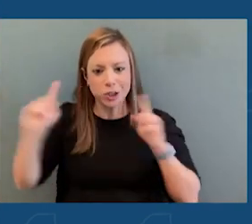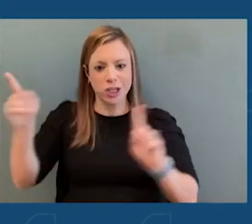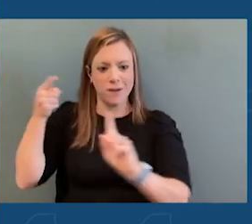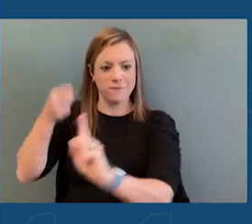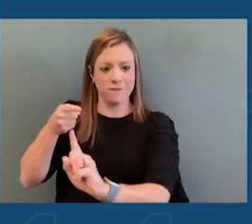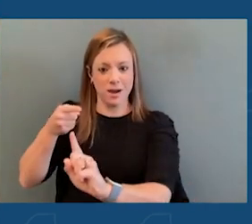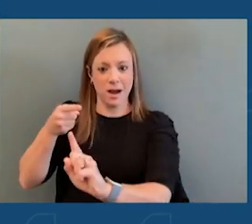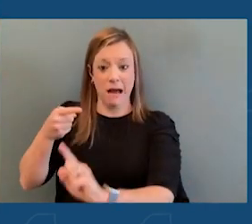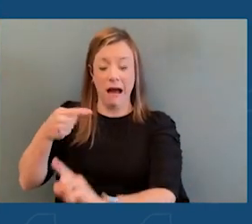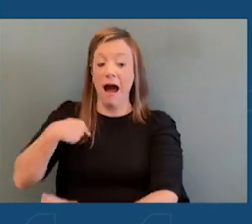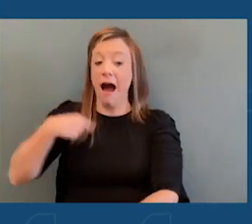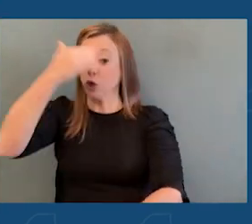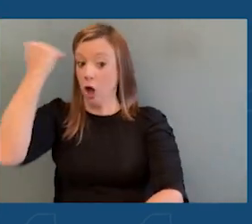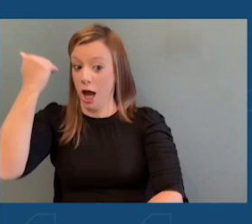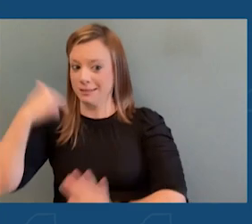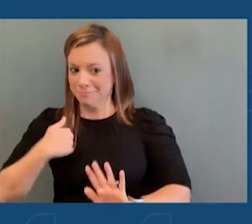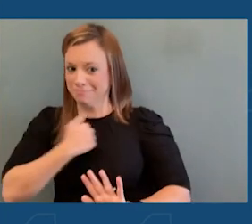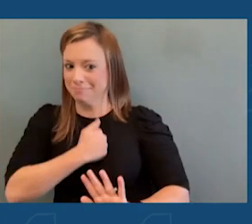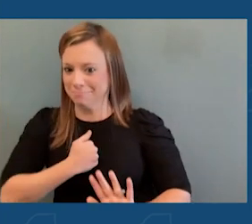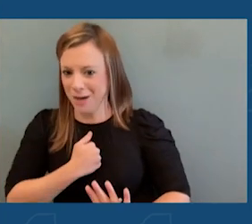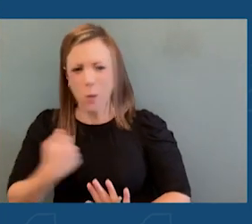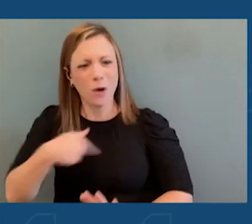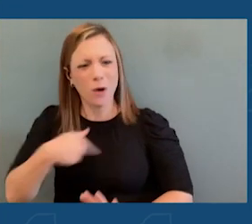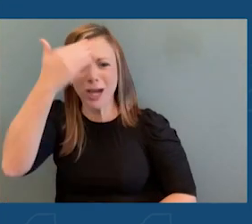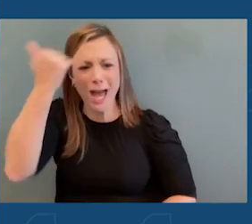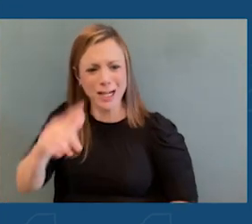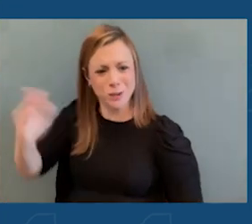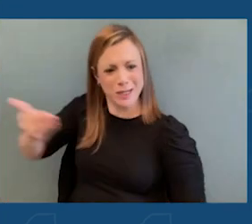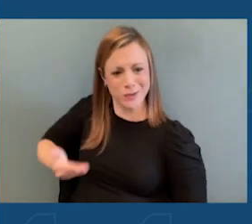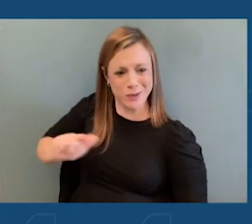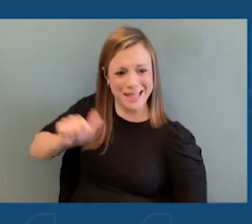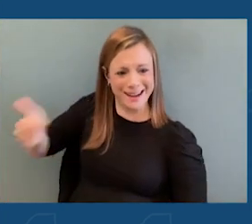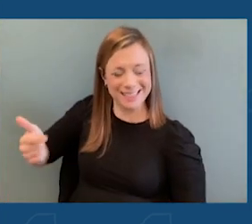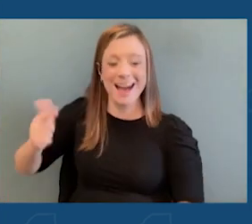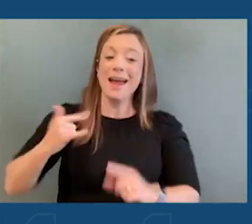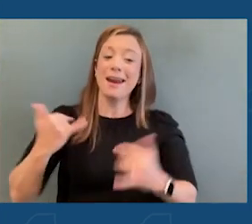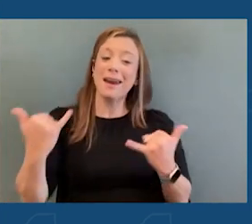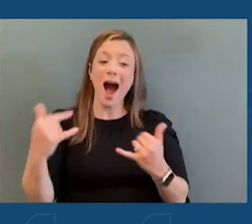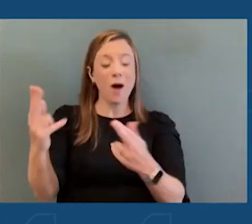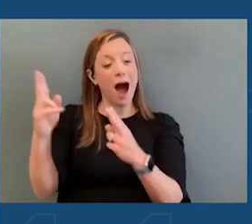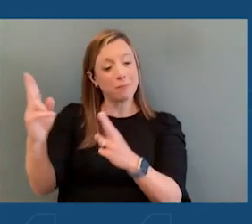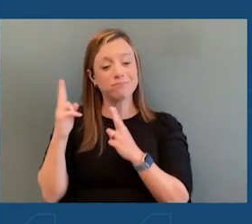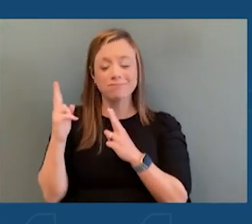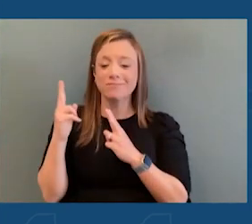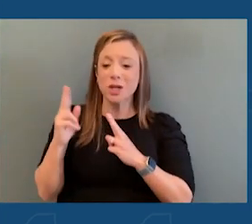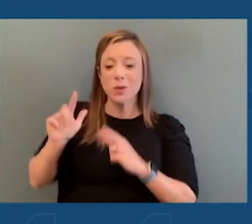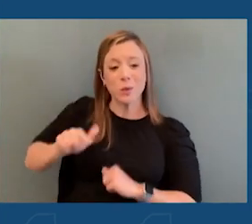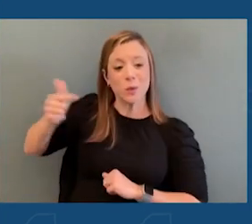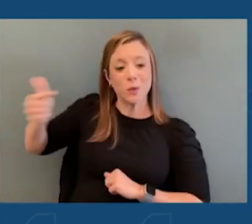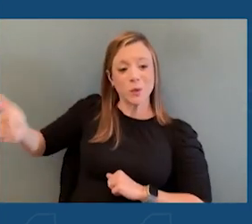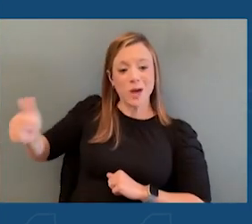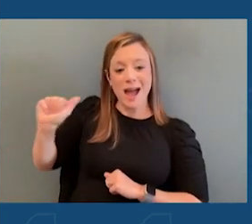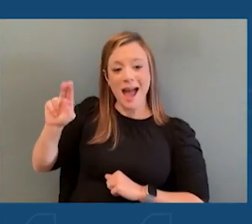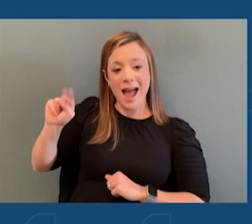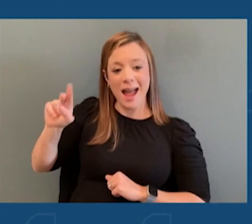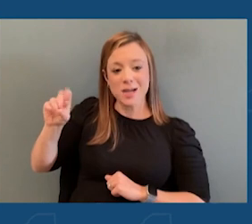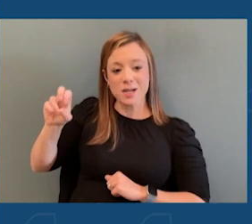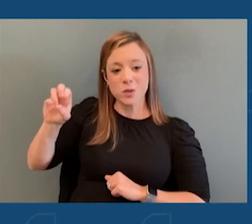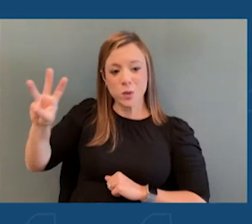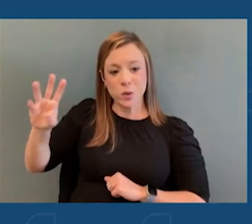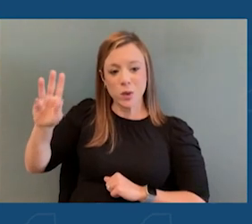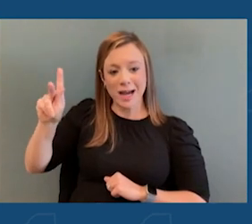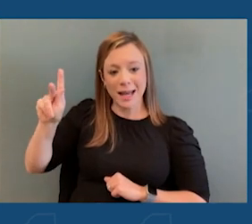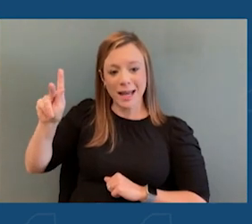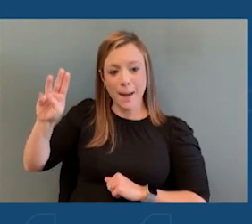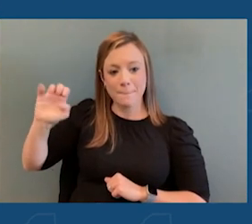I now have, we're all forgetting, but I now have the privilege to hand it off to Andrew Kimball, the president and CEO